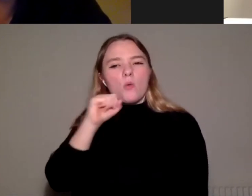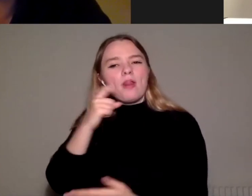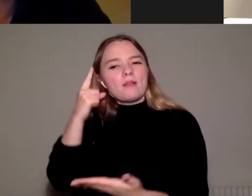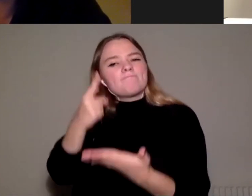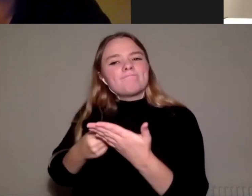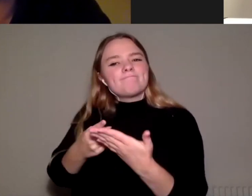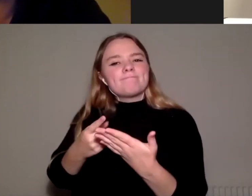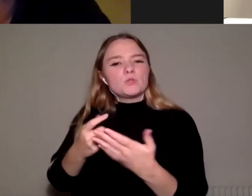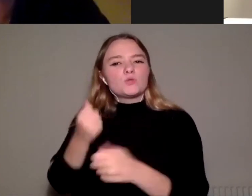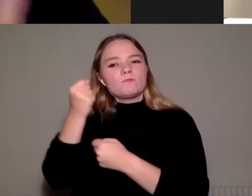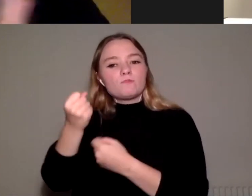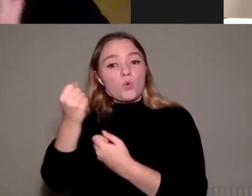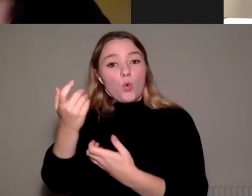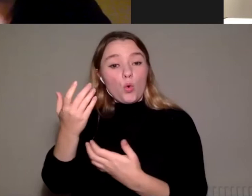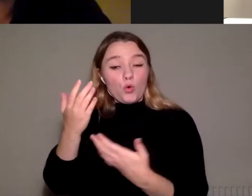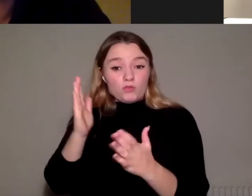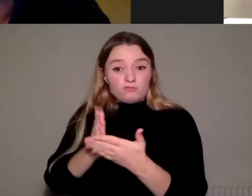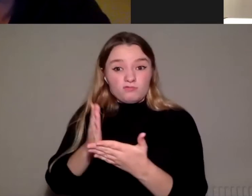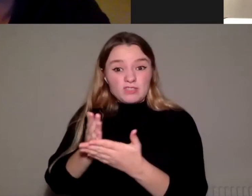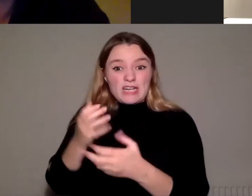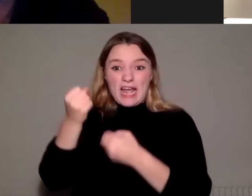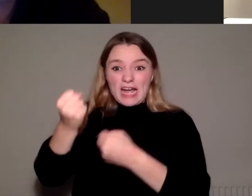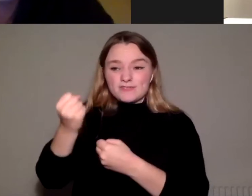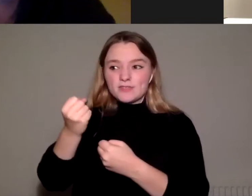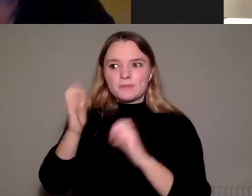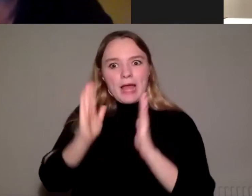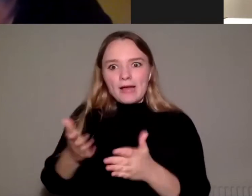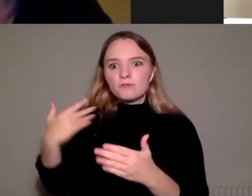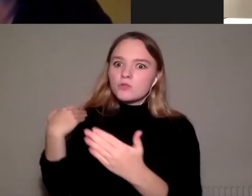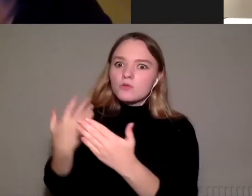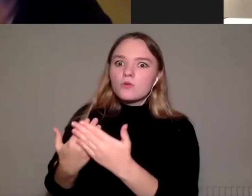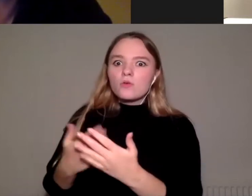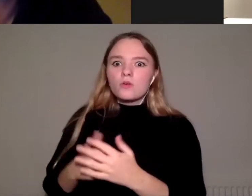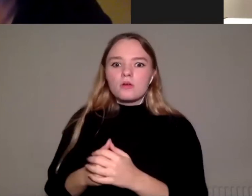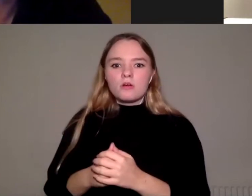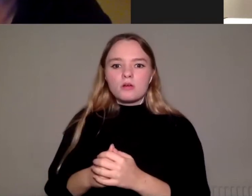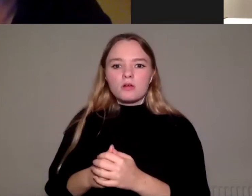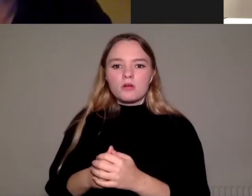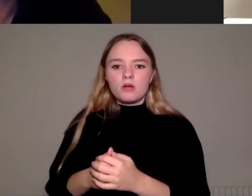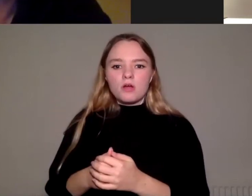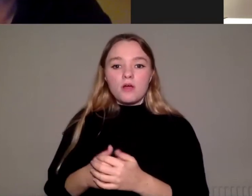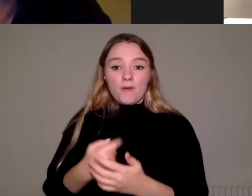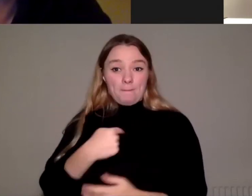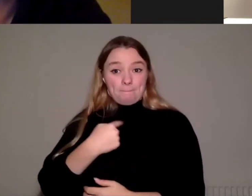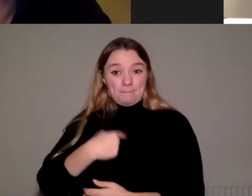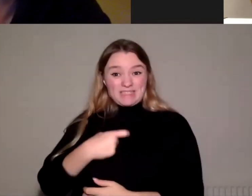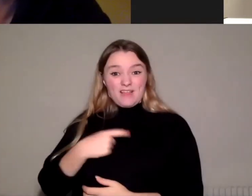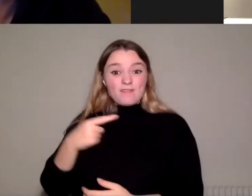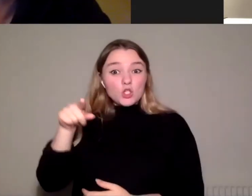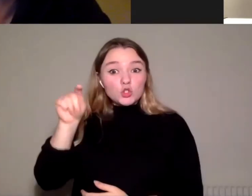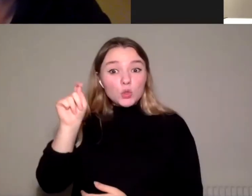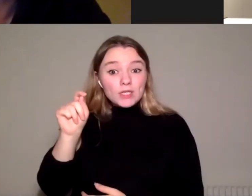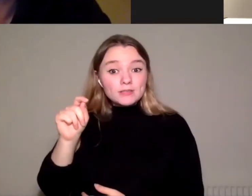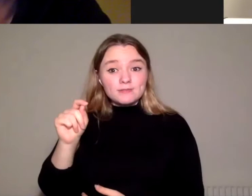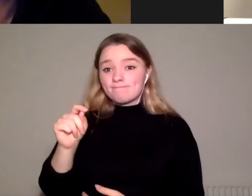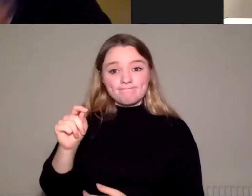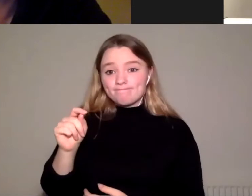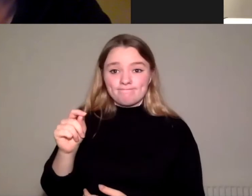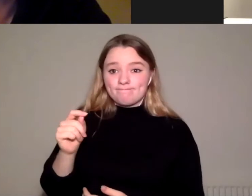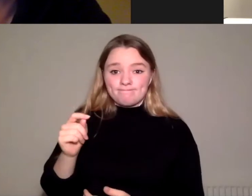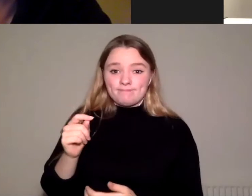of your experience? How do you view your activism in that way? For me, it's not a choice, because, for example, in